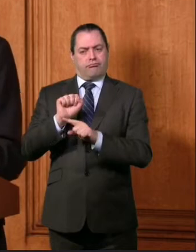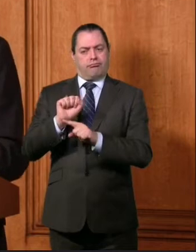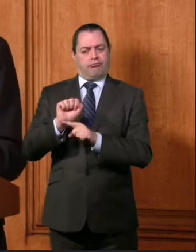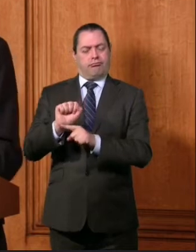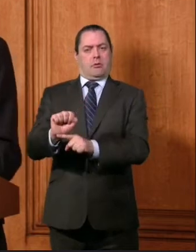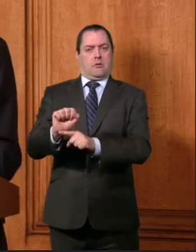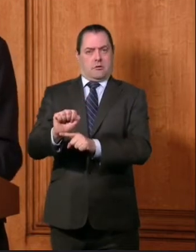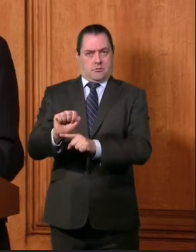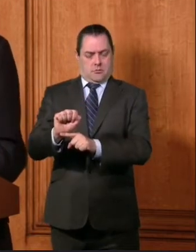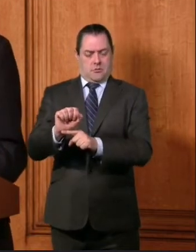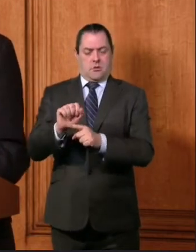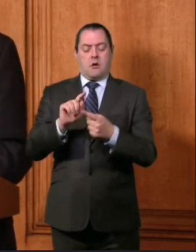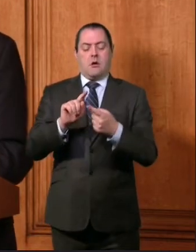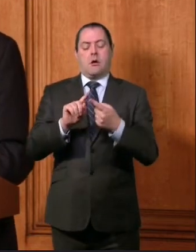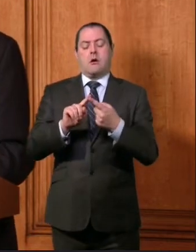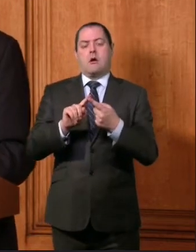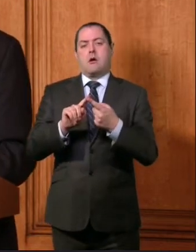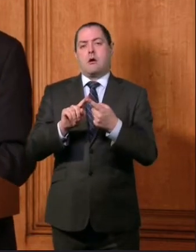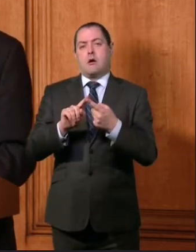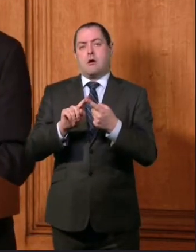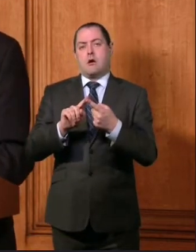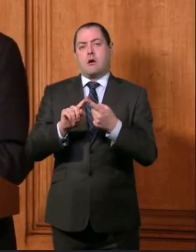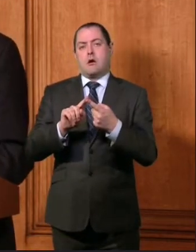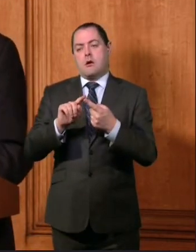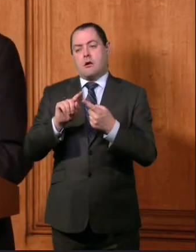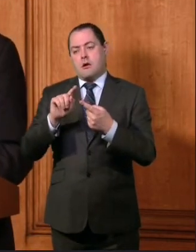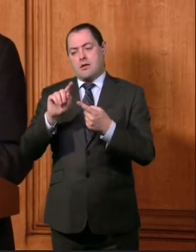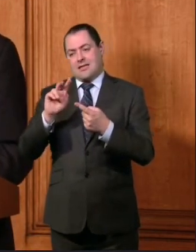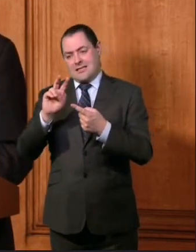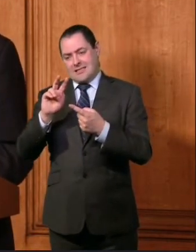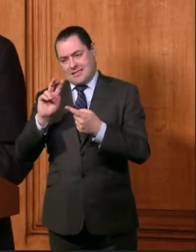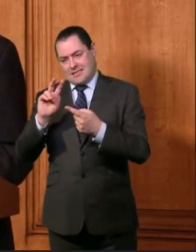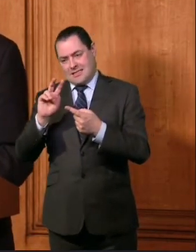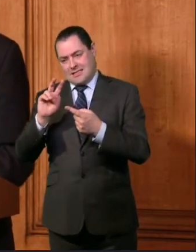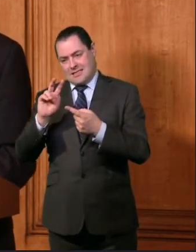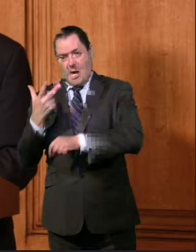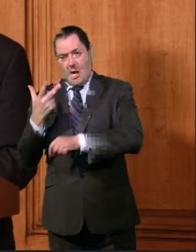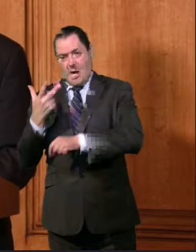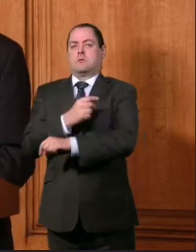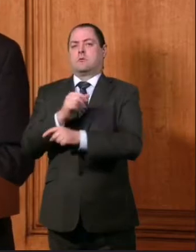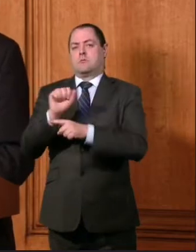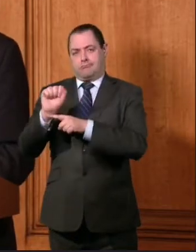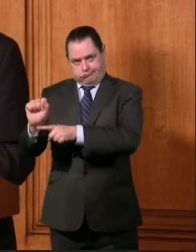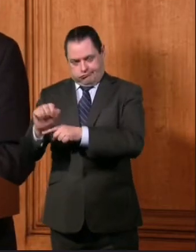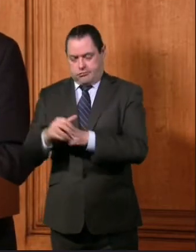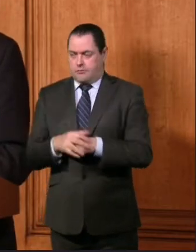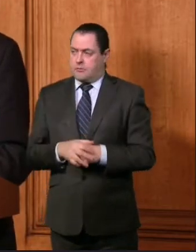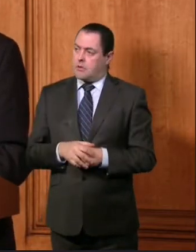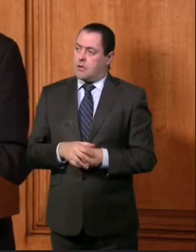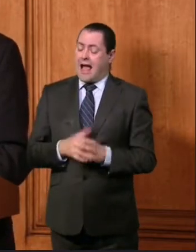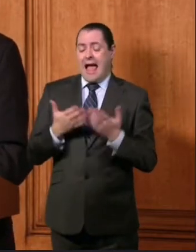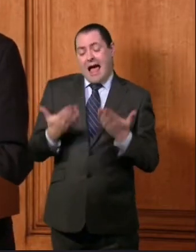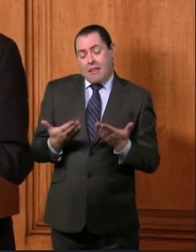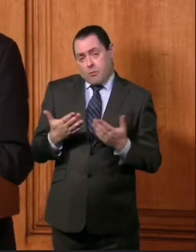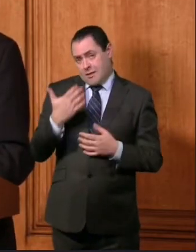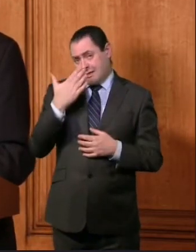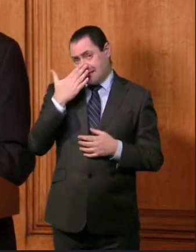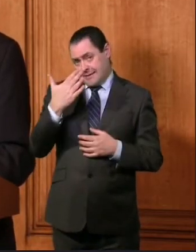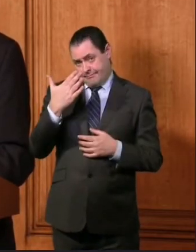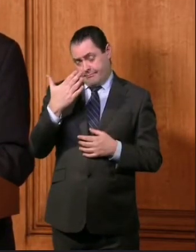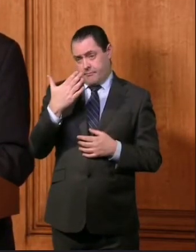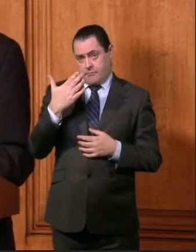with the first vaccine. And at the moment, a very large proportion of the people you might come into contact